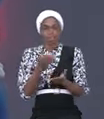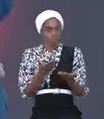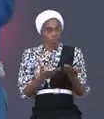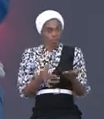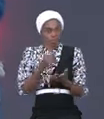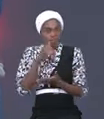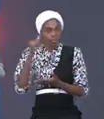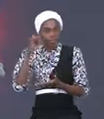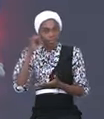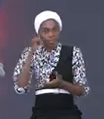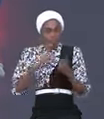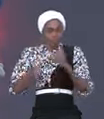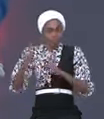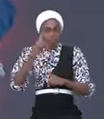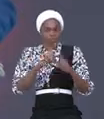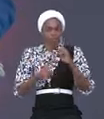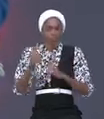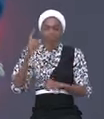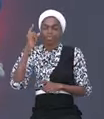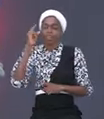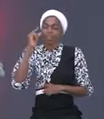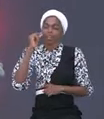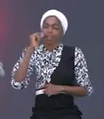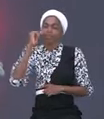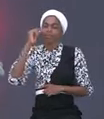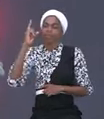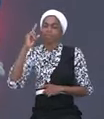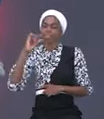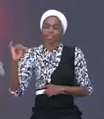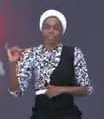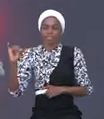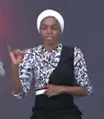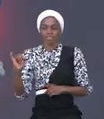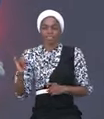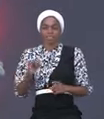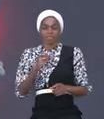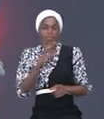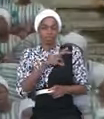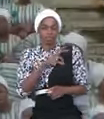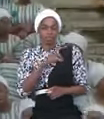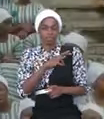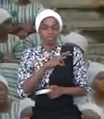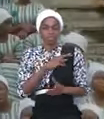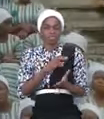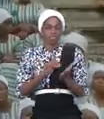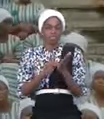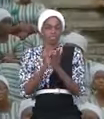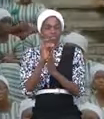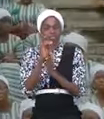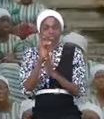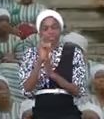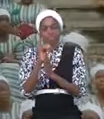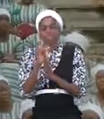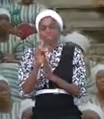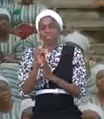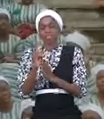repeat it after me? Awakened beneficiaries cultivating delightful excellence. Can I hear you?